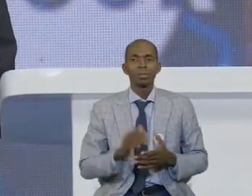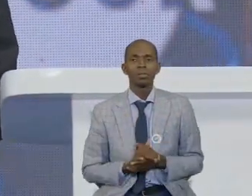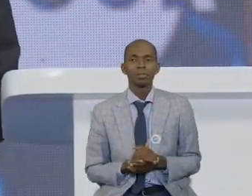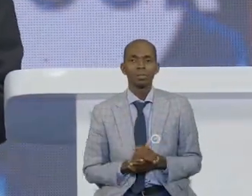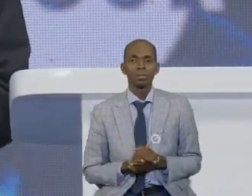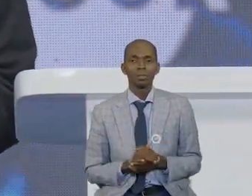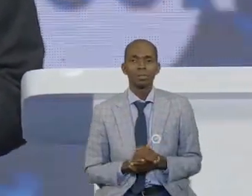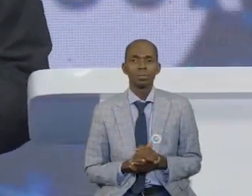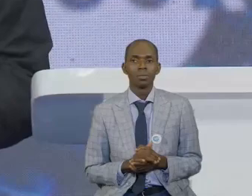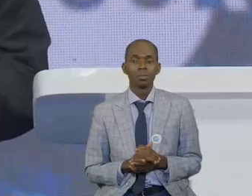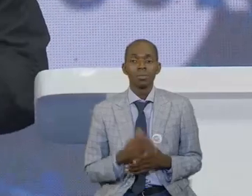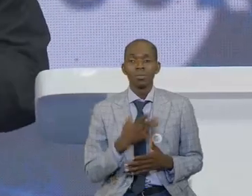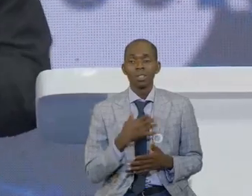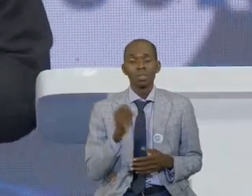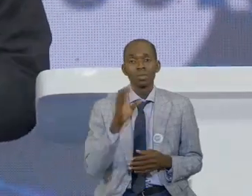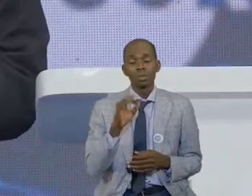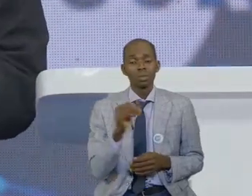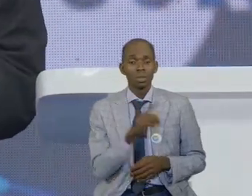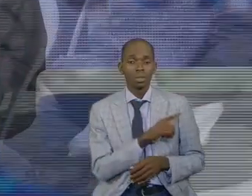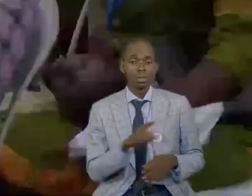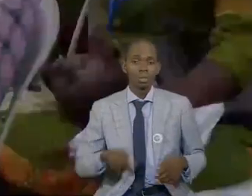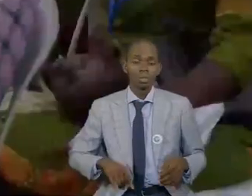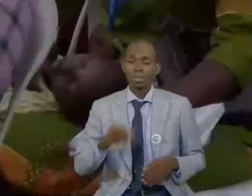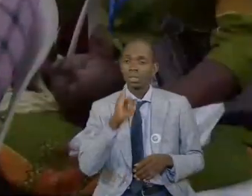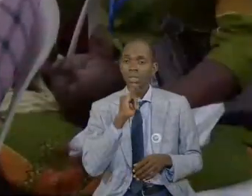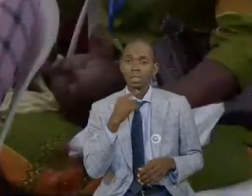And so the Lord is telling you, fear not.